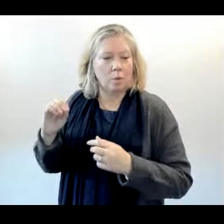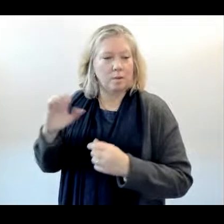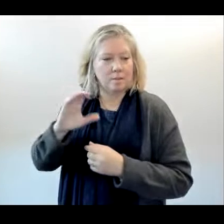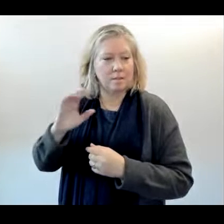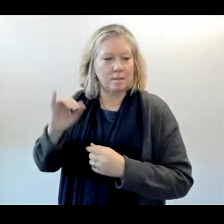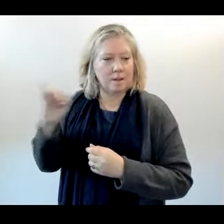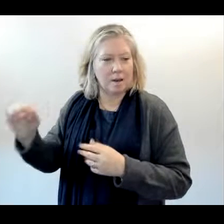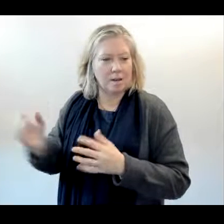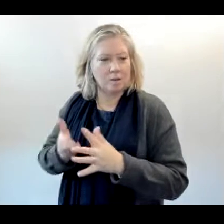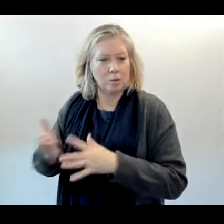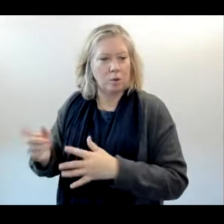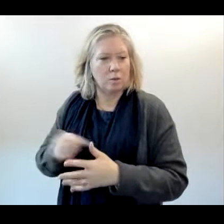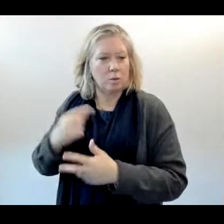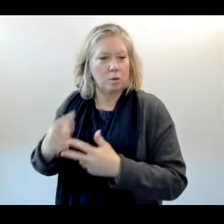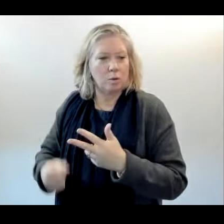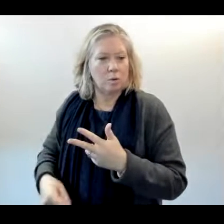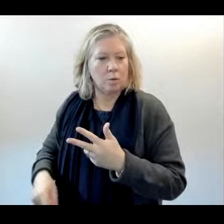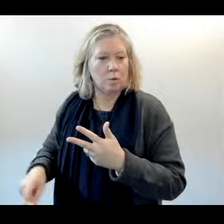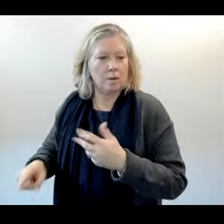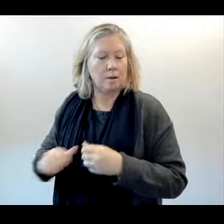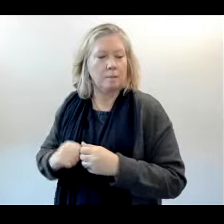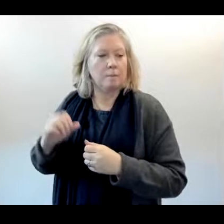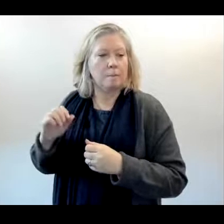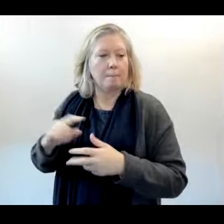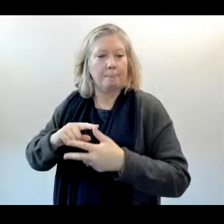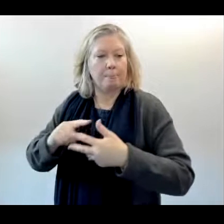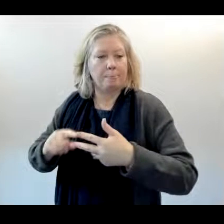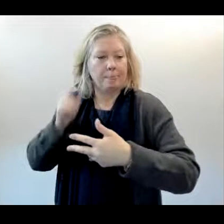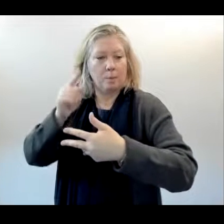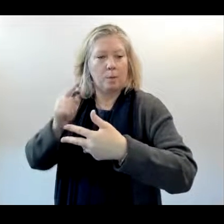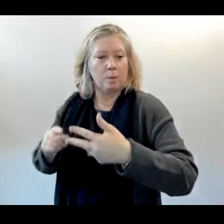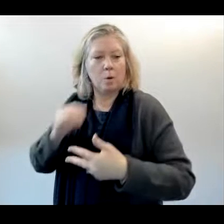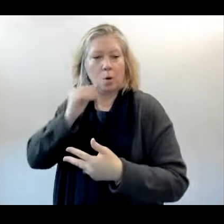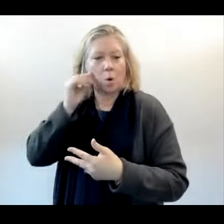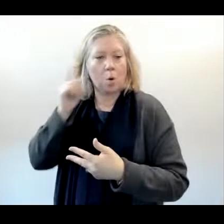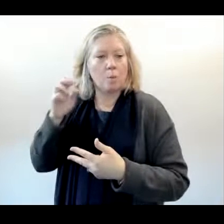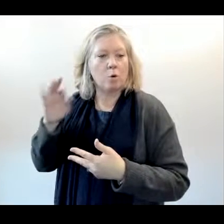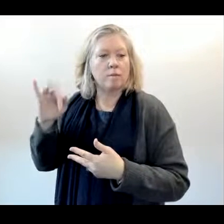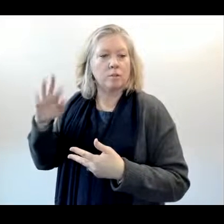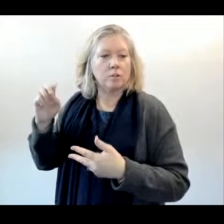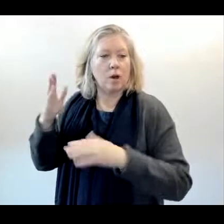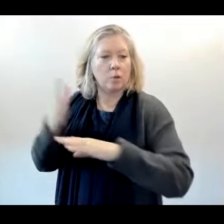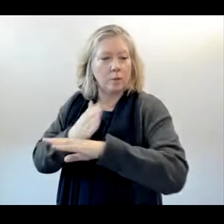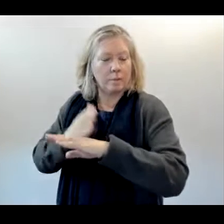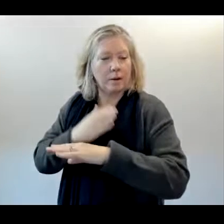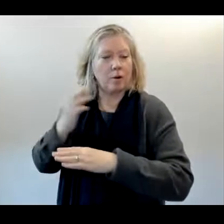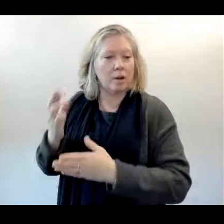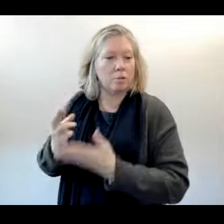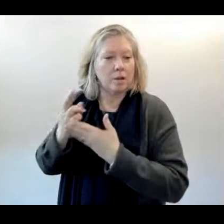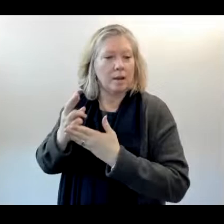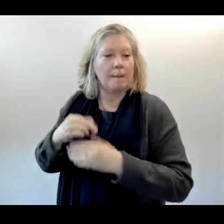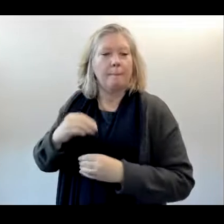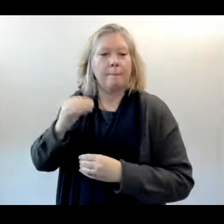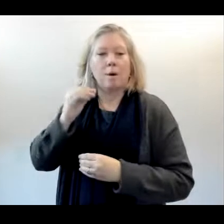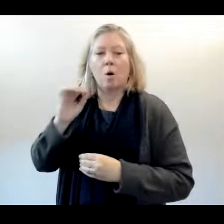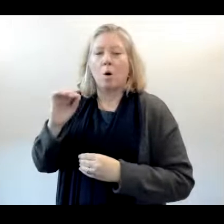ownership opportunities, and street level activation on Center and Ahearn Avenues to address commercial corridors of the neighborhood. A 4th